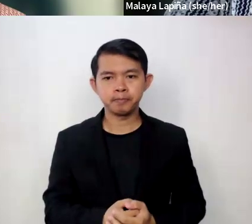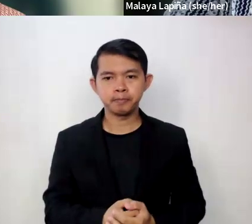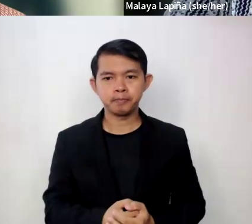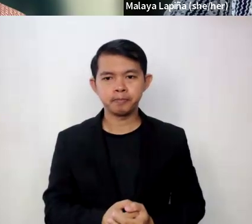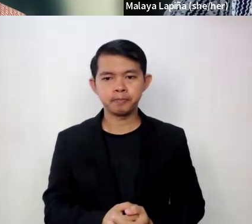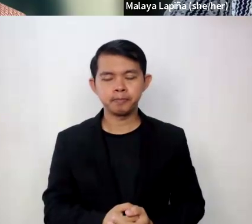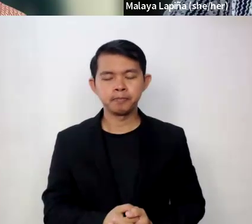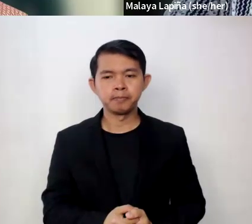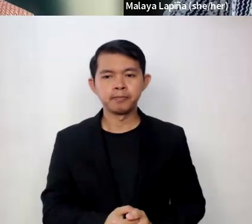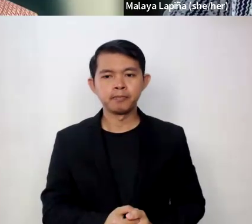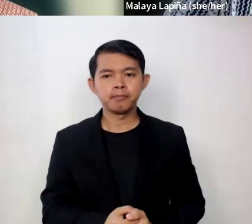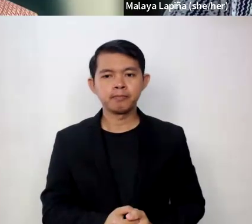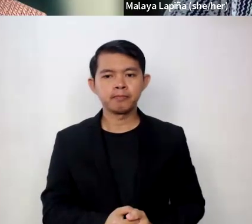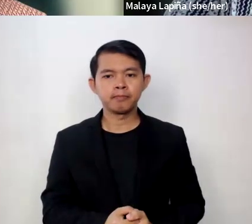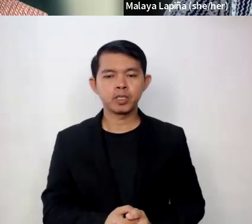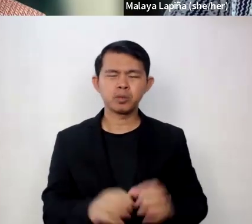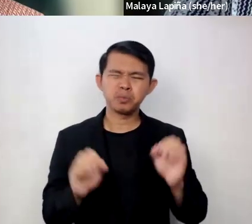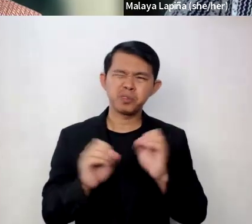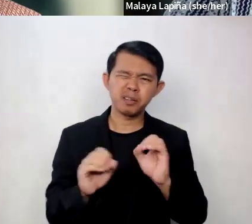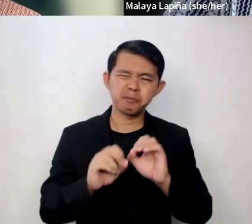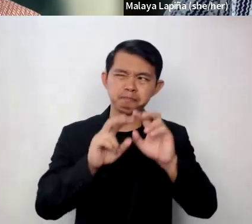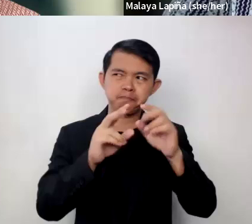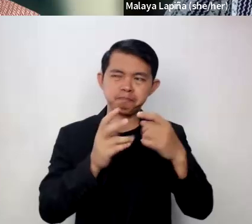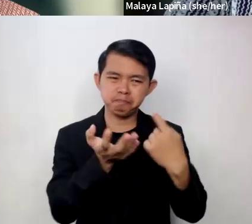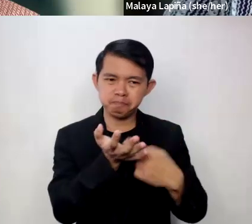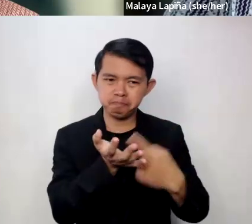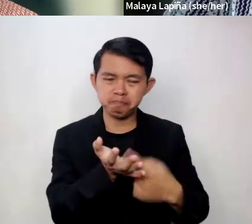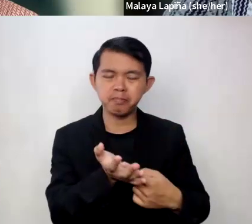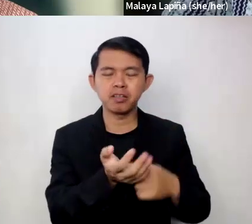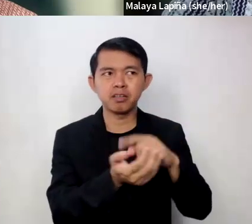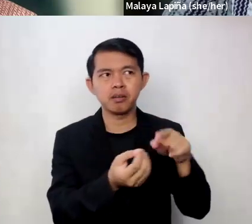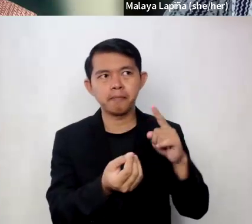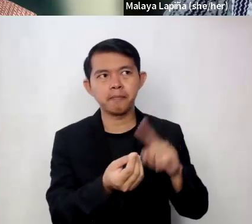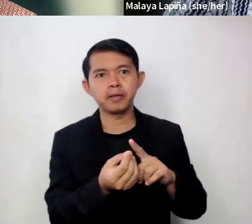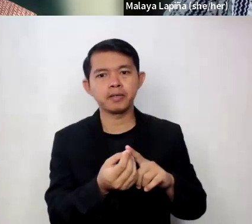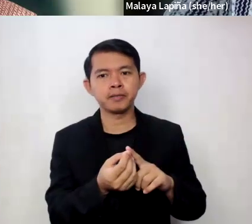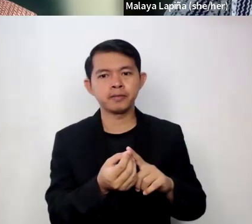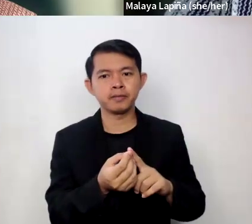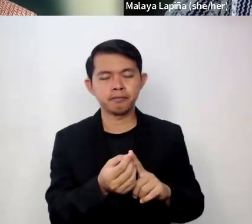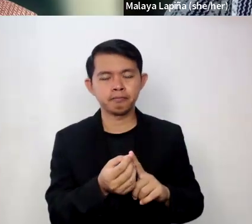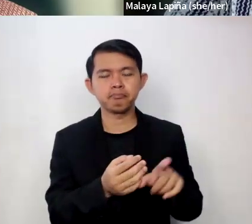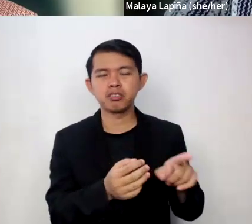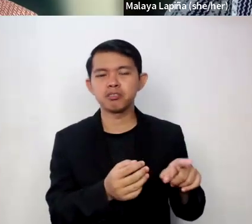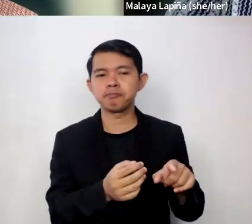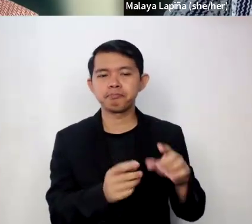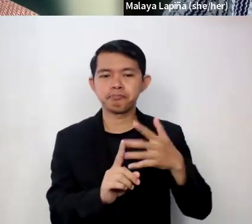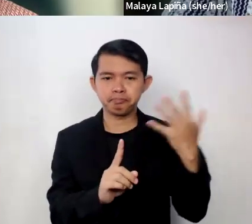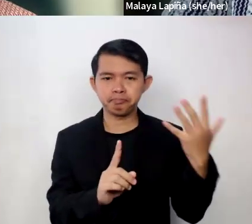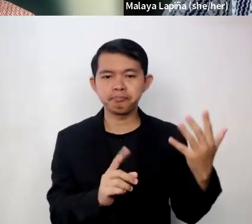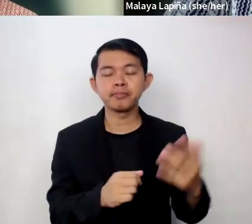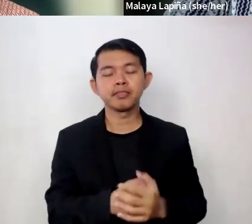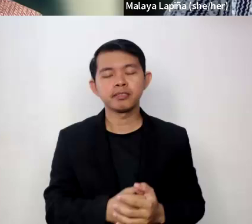there's no discussion, or there's no robust discussion about that kind of question, and we need to do